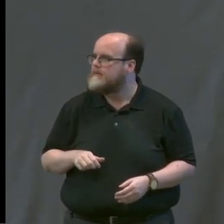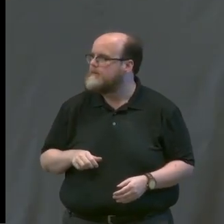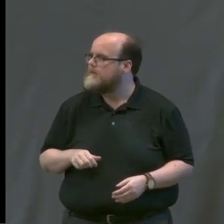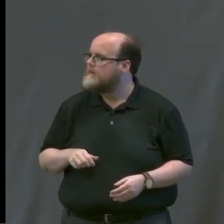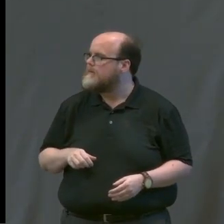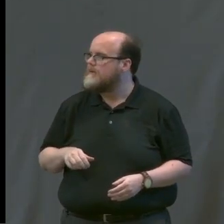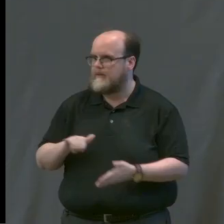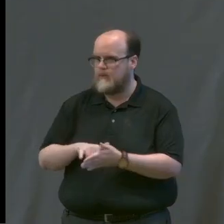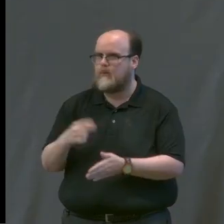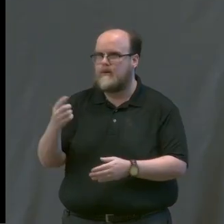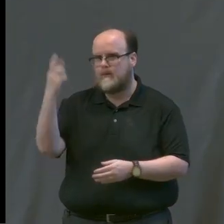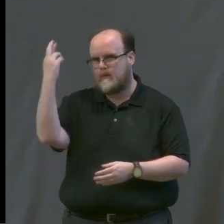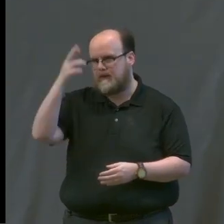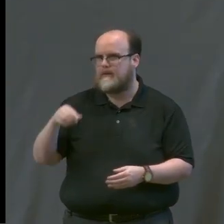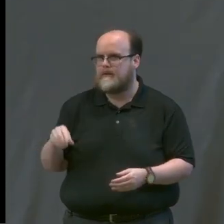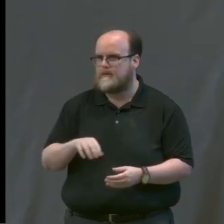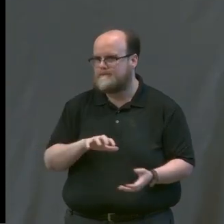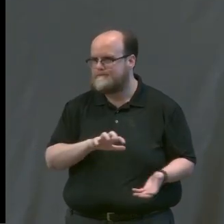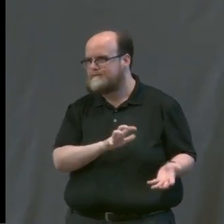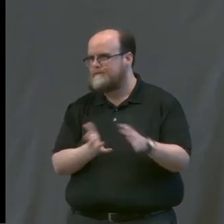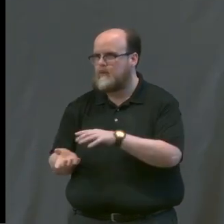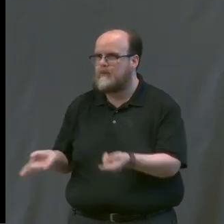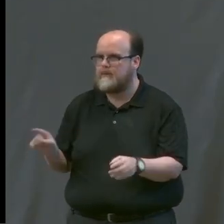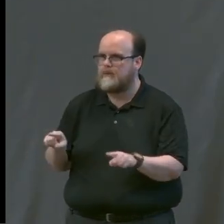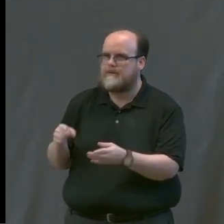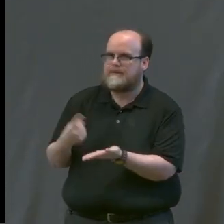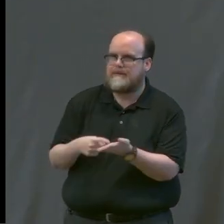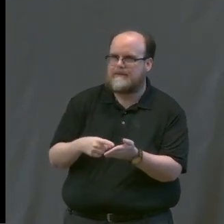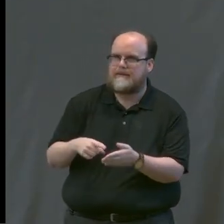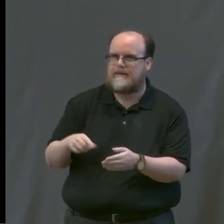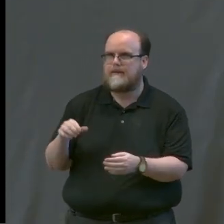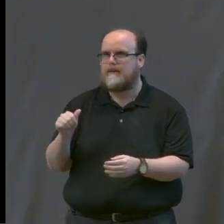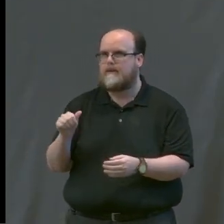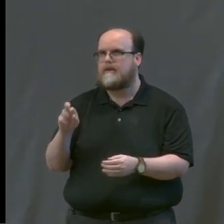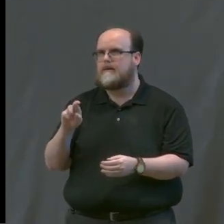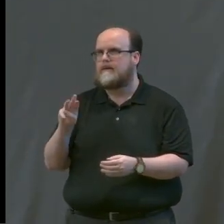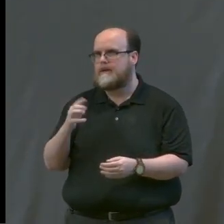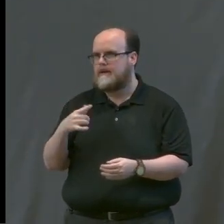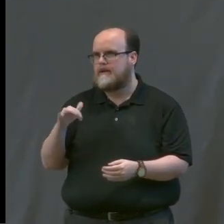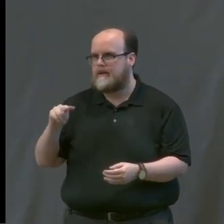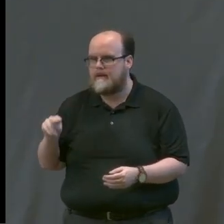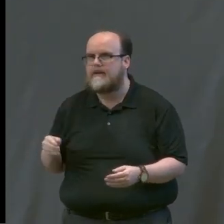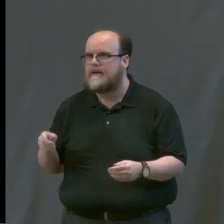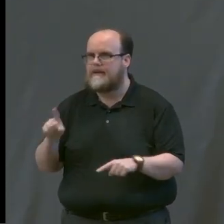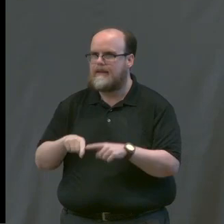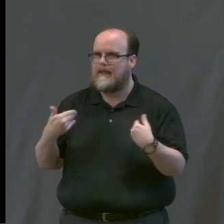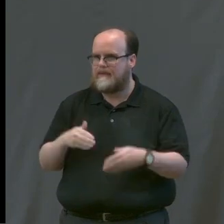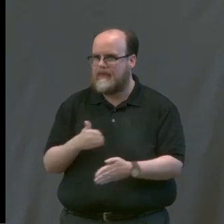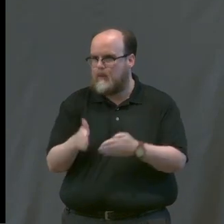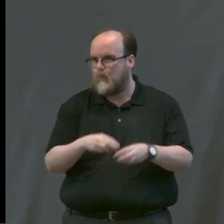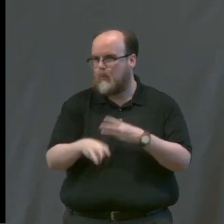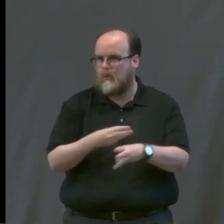That's one of the reasons they get in trouble when they start talking about Armageddon being the end of the world. You can't have the end of the world in chapter